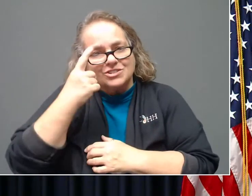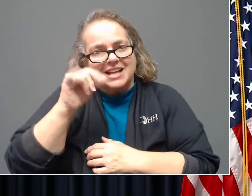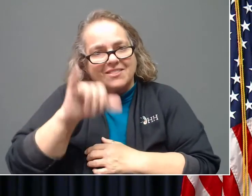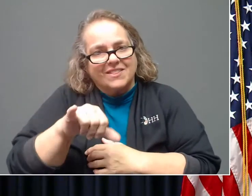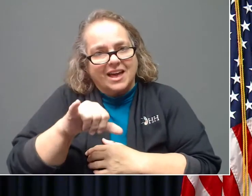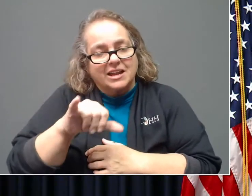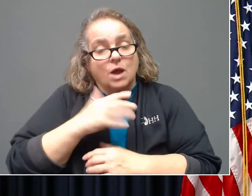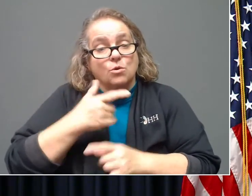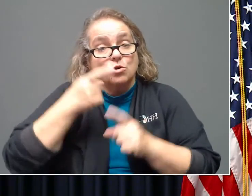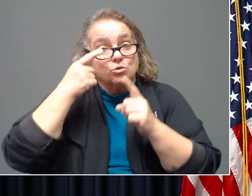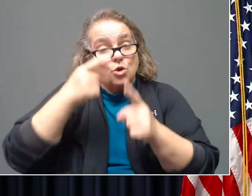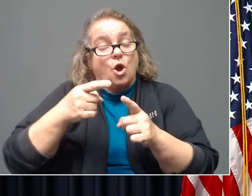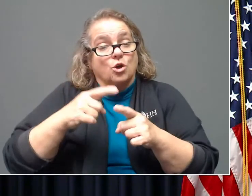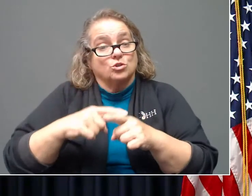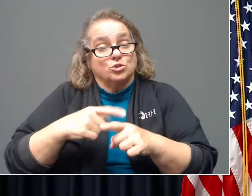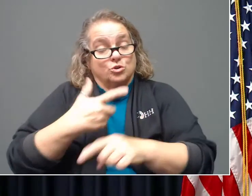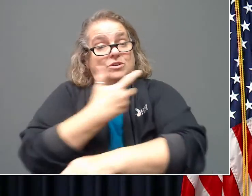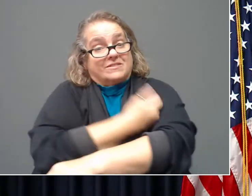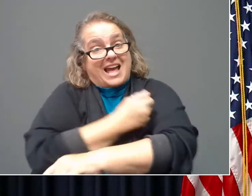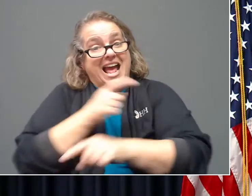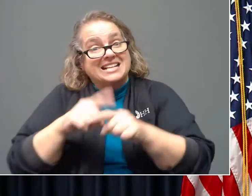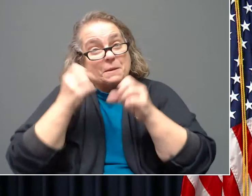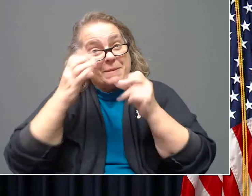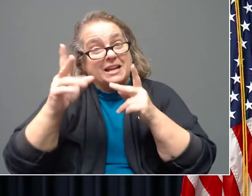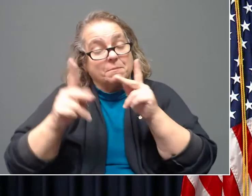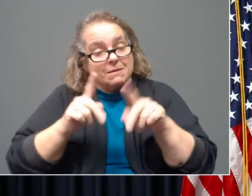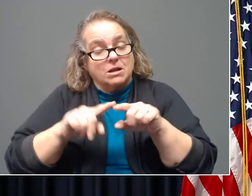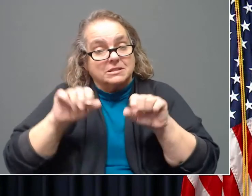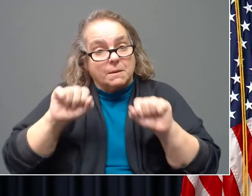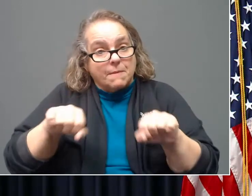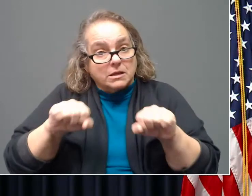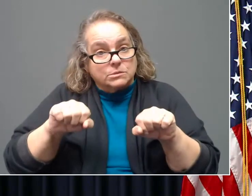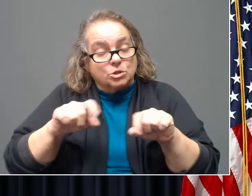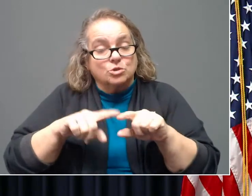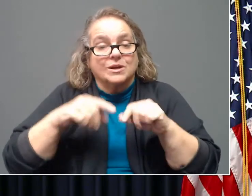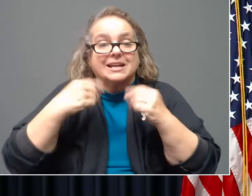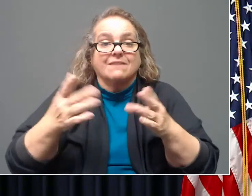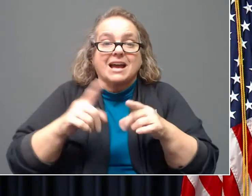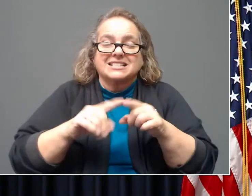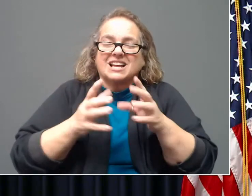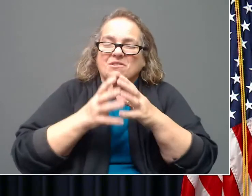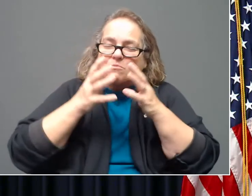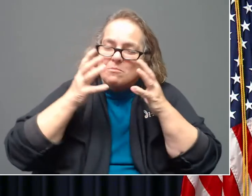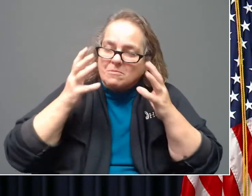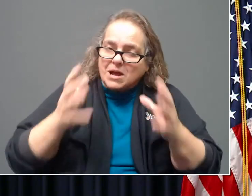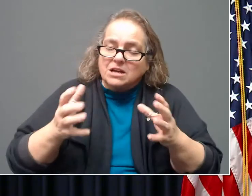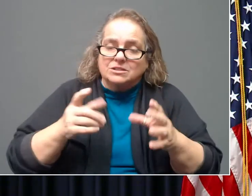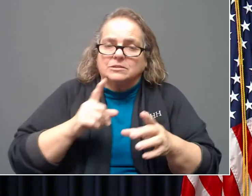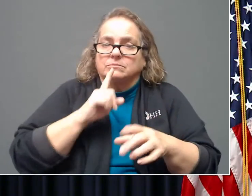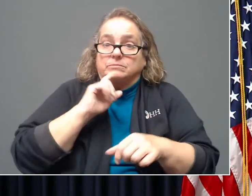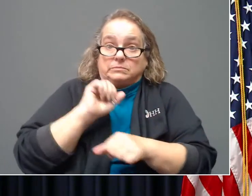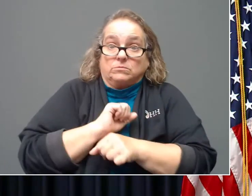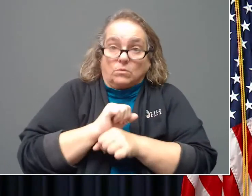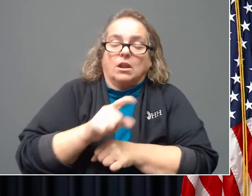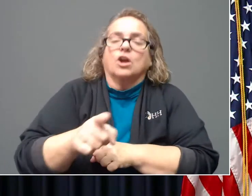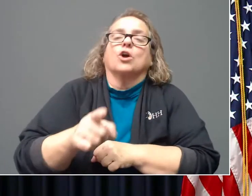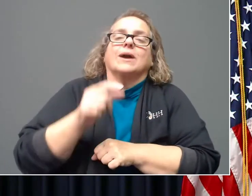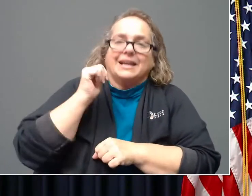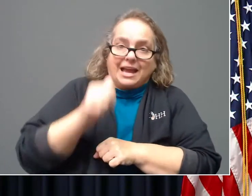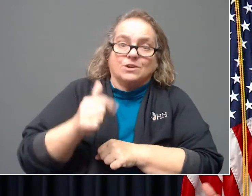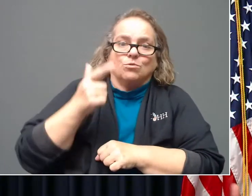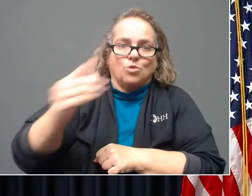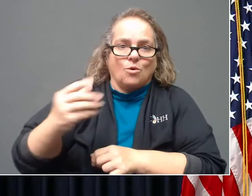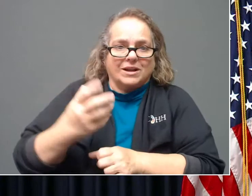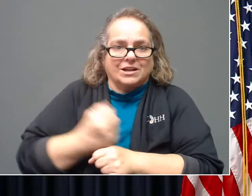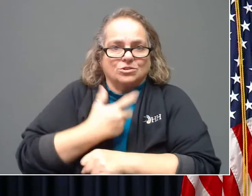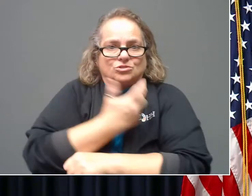to vaccinate as many people as possible, to give people as much certainty about when they would be able to go. So let's take a